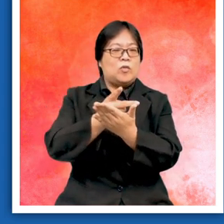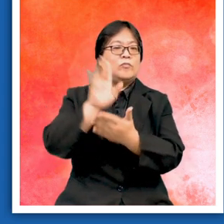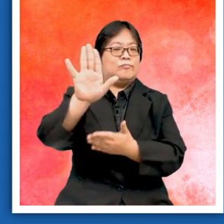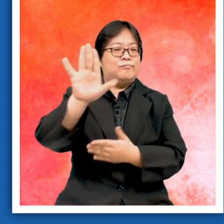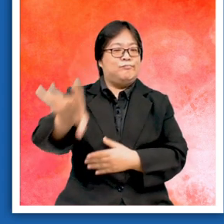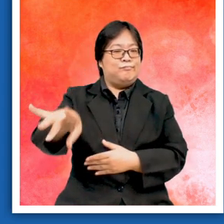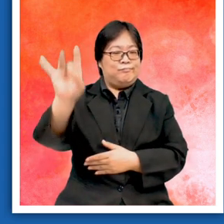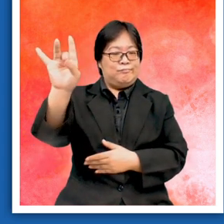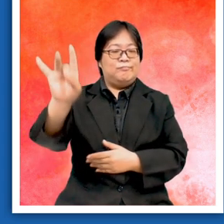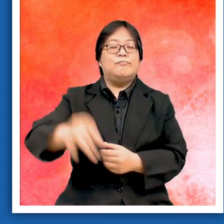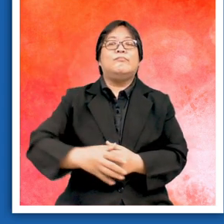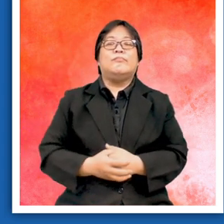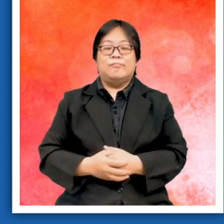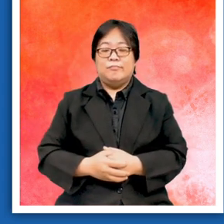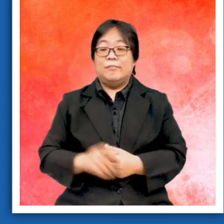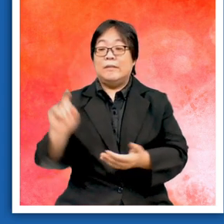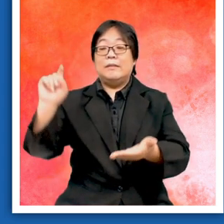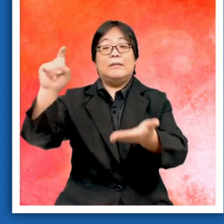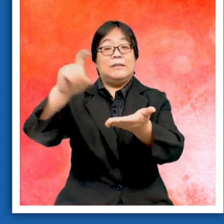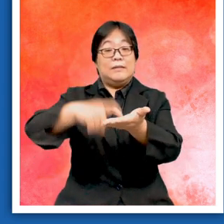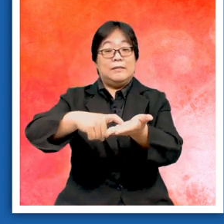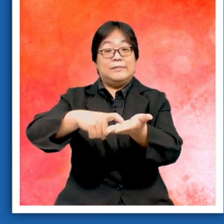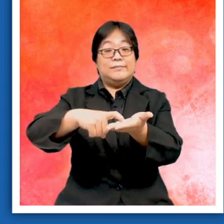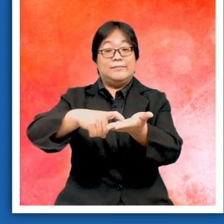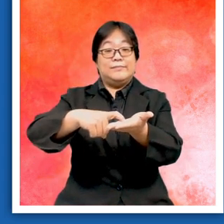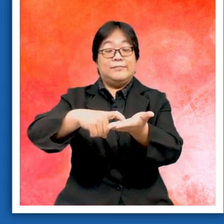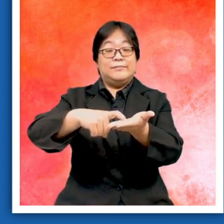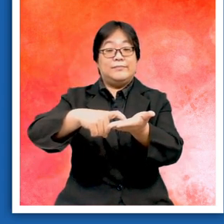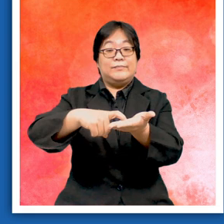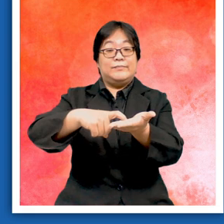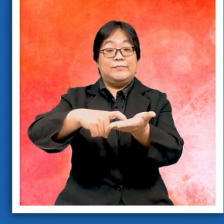then click on the